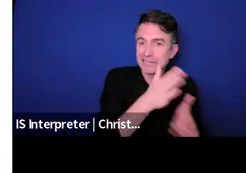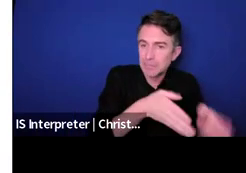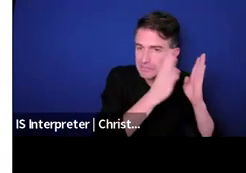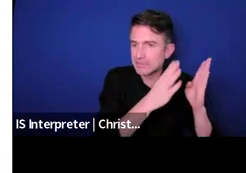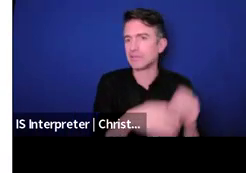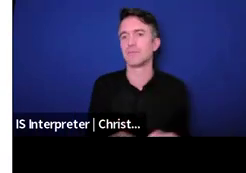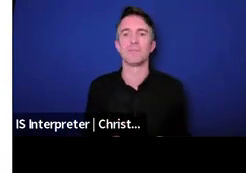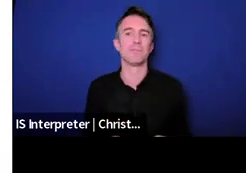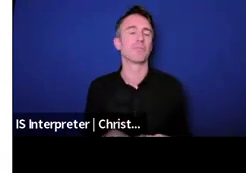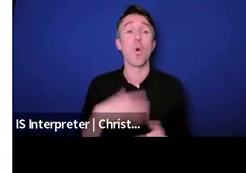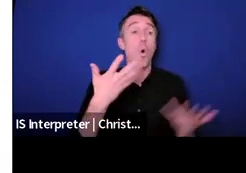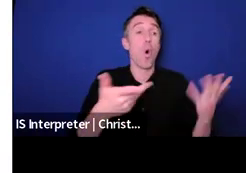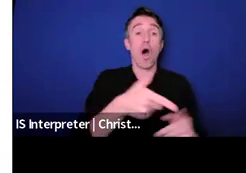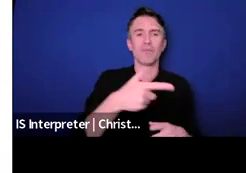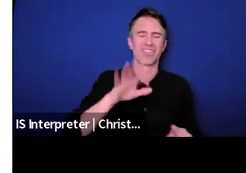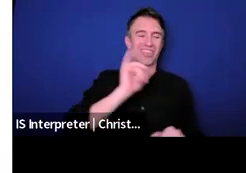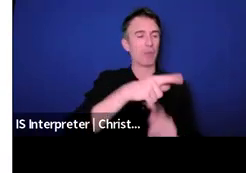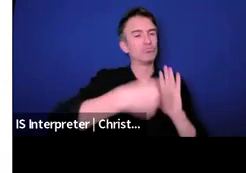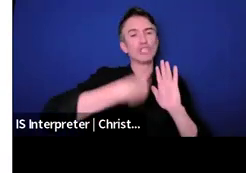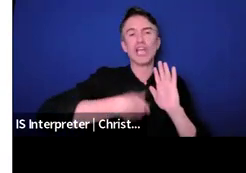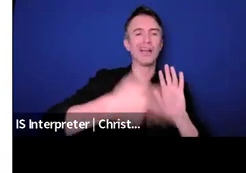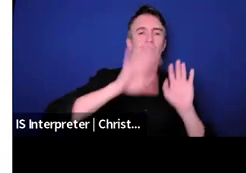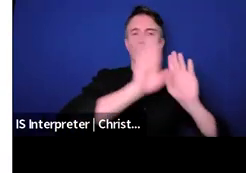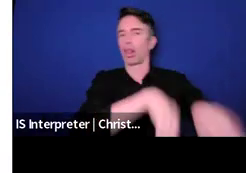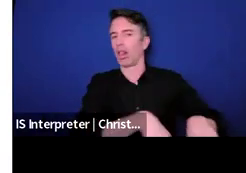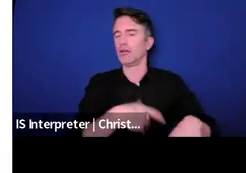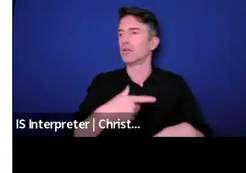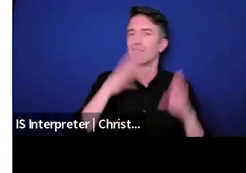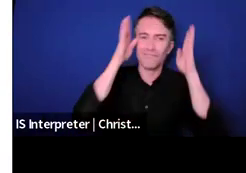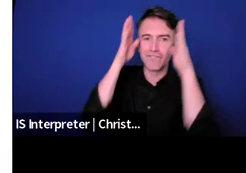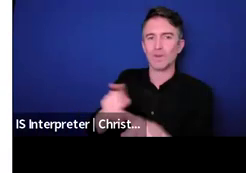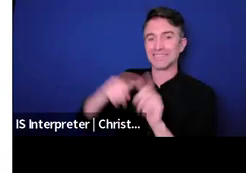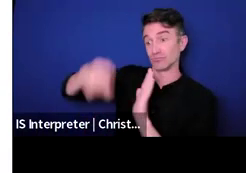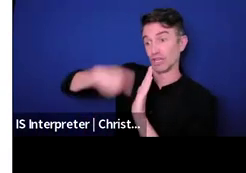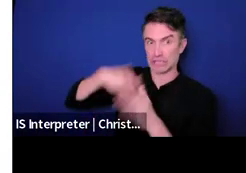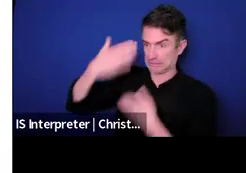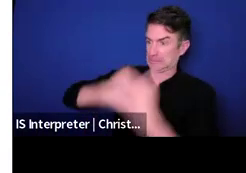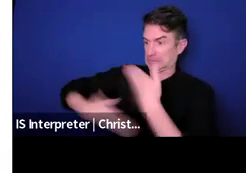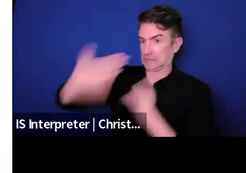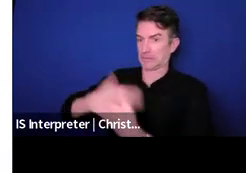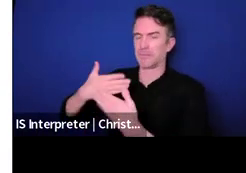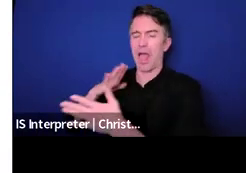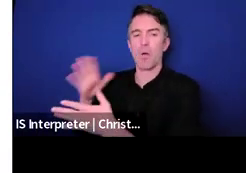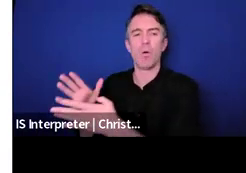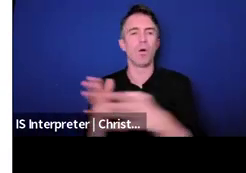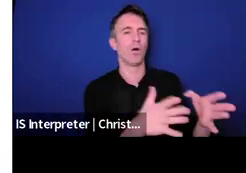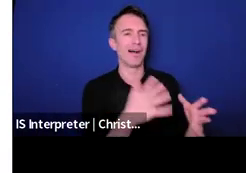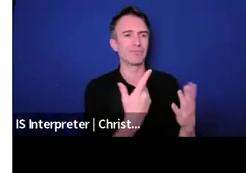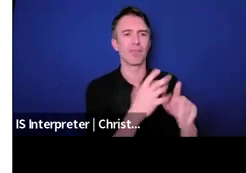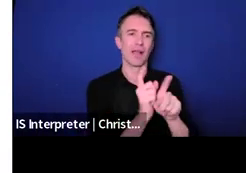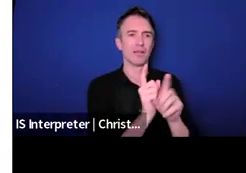agency and to the dignity of some of those that are actually using the care, whether it's older persons, children, and persons